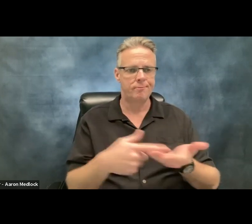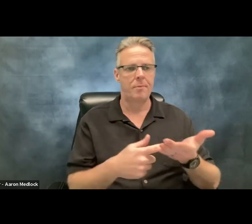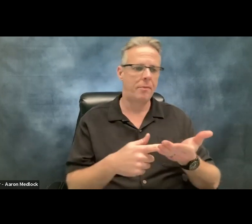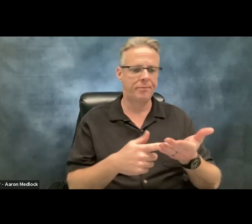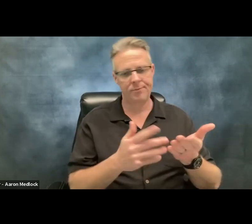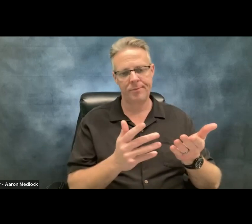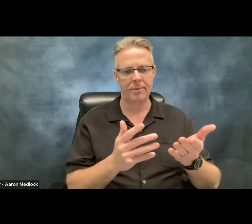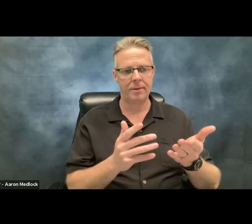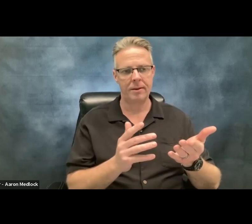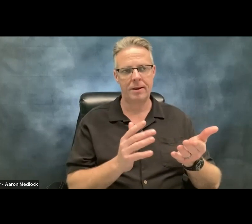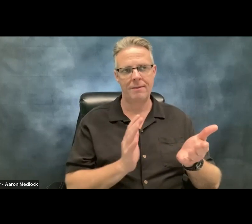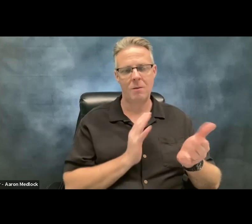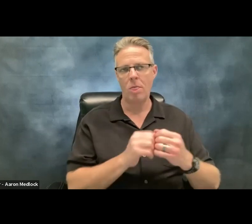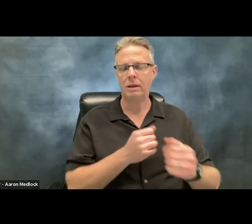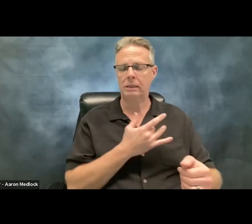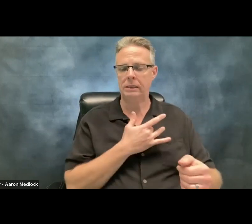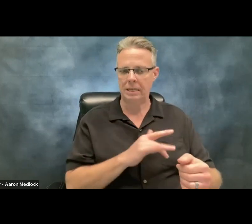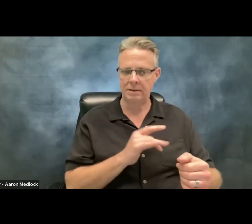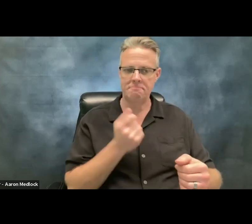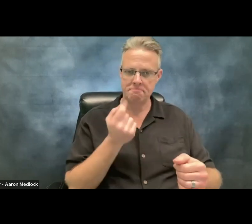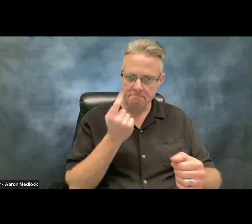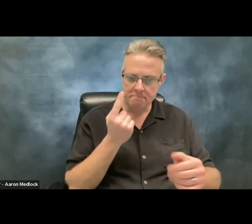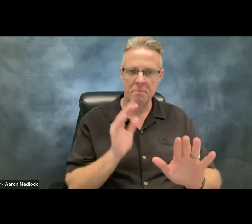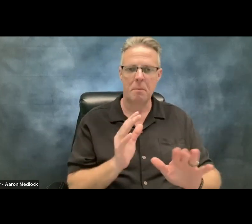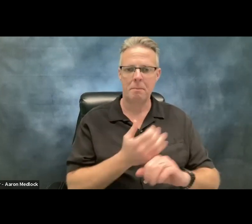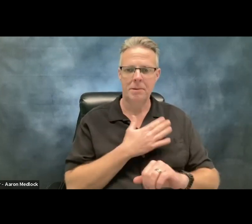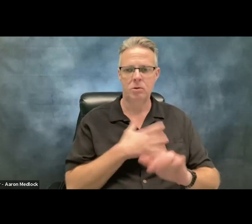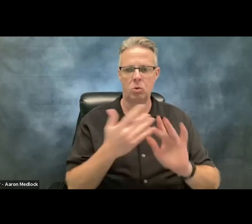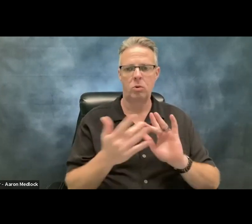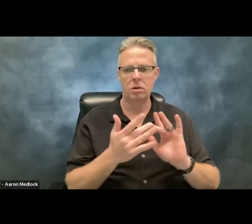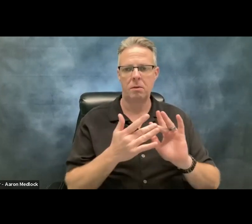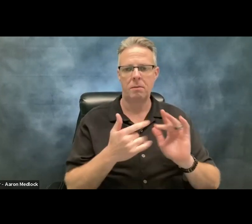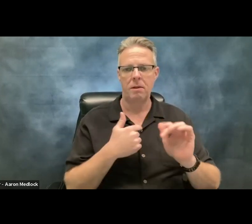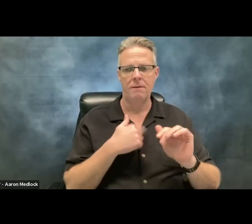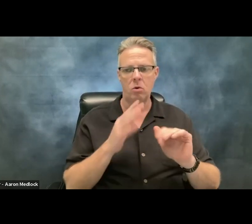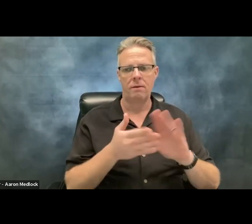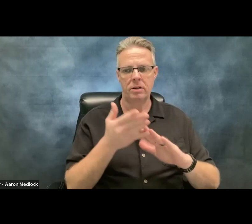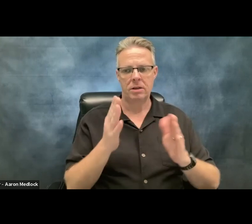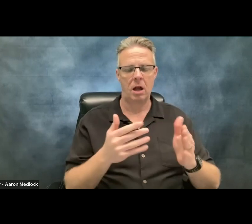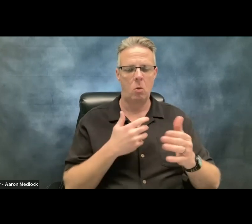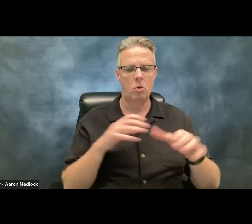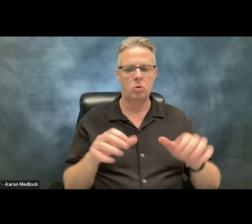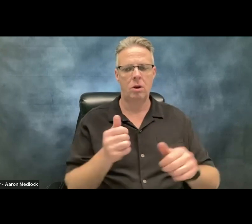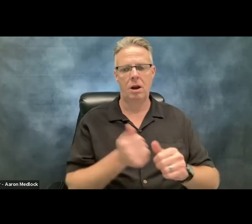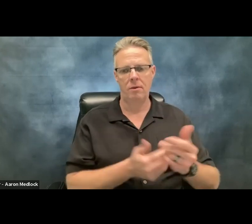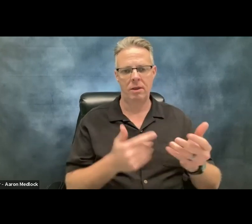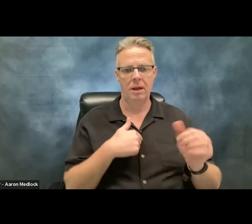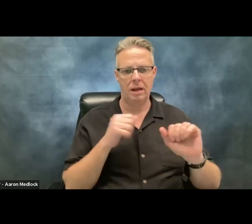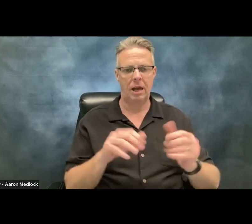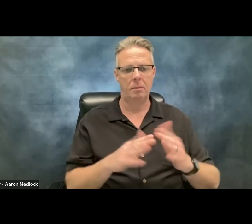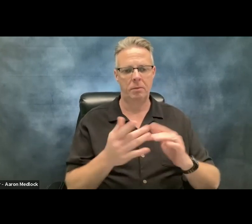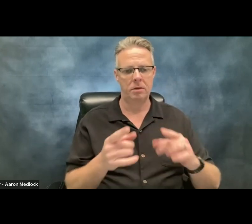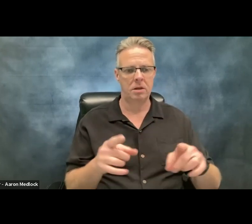candidly, but with the sensitivity that is due, please feel free to reach out to me as your facilitator. I want to do everything I can to make that a really